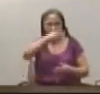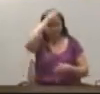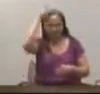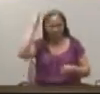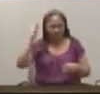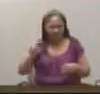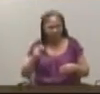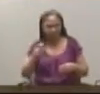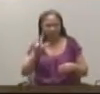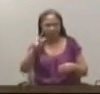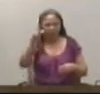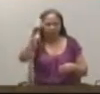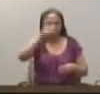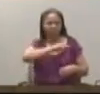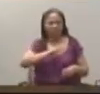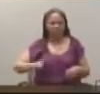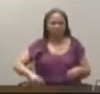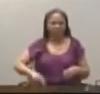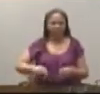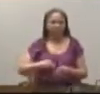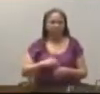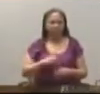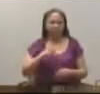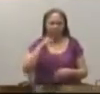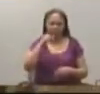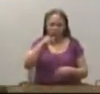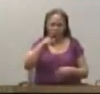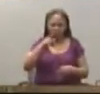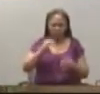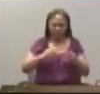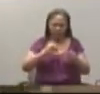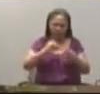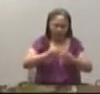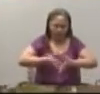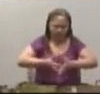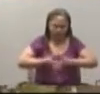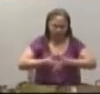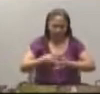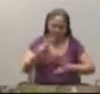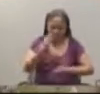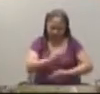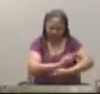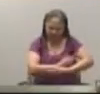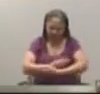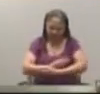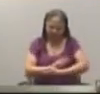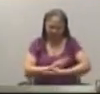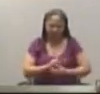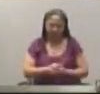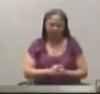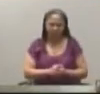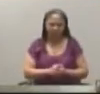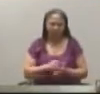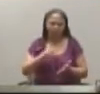When you come up to the crib, when it's your turn to come to the crib, what are you seeking from Jesus?